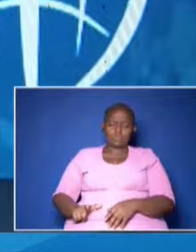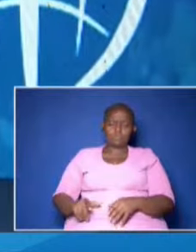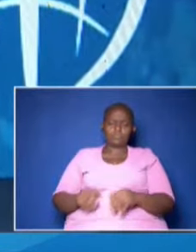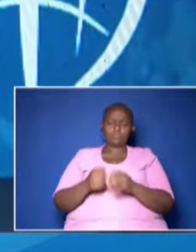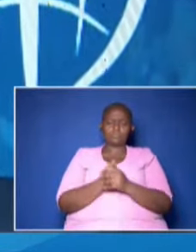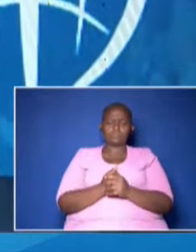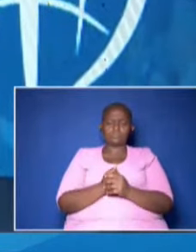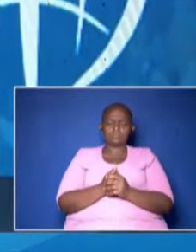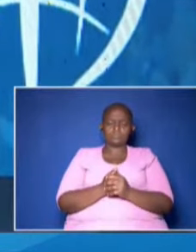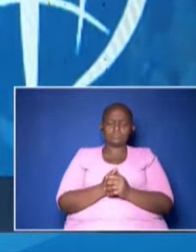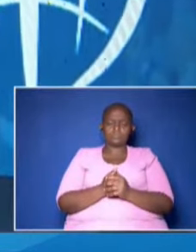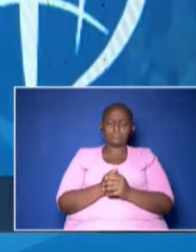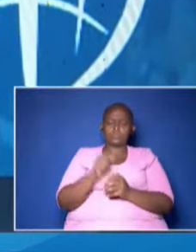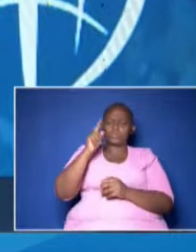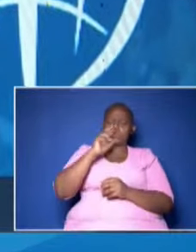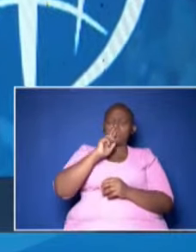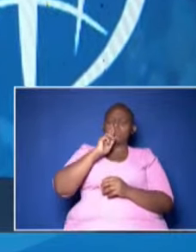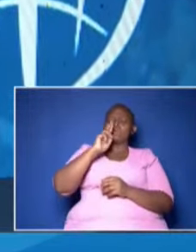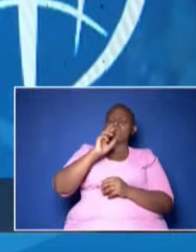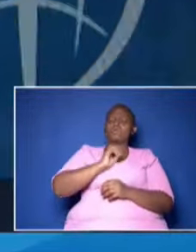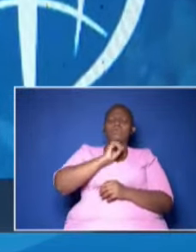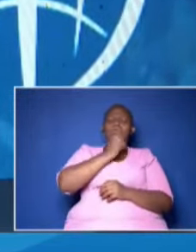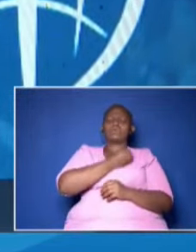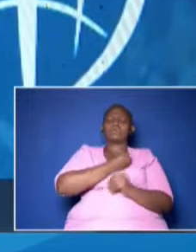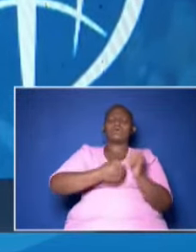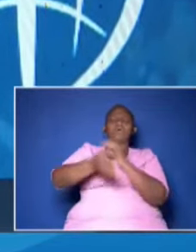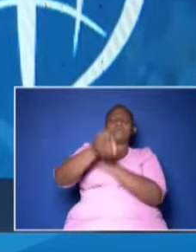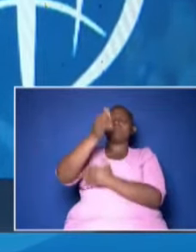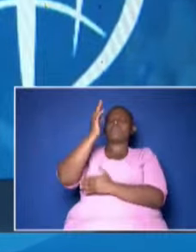Lord you are our